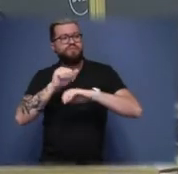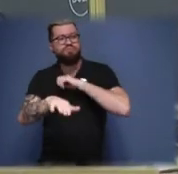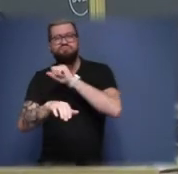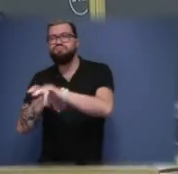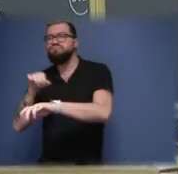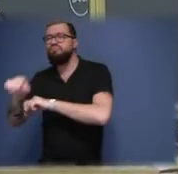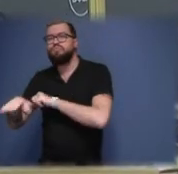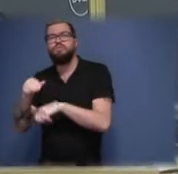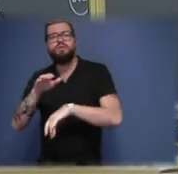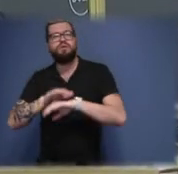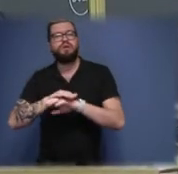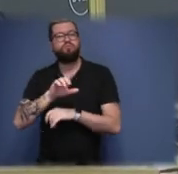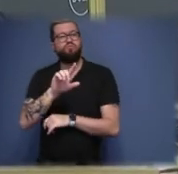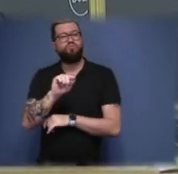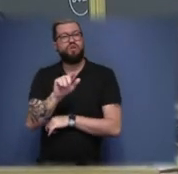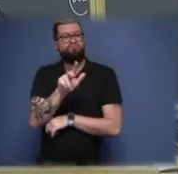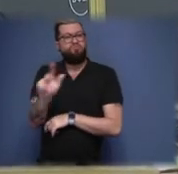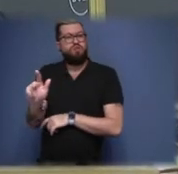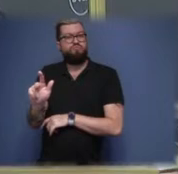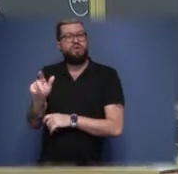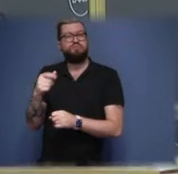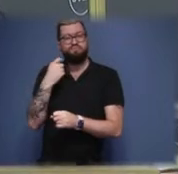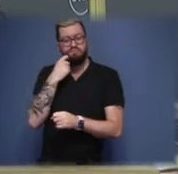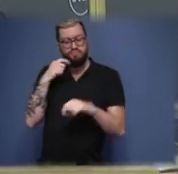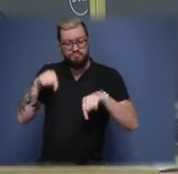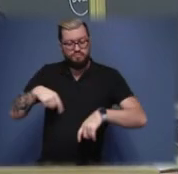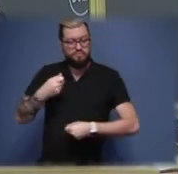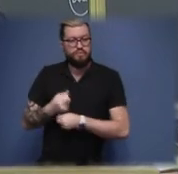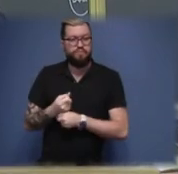2023 adeptly handled more than